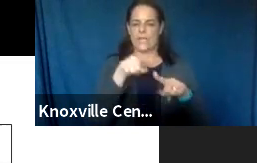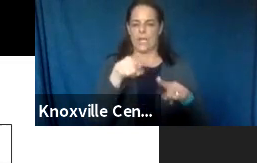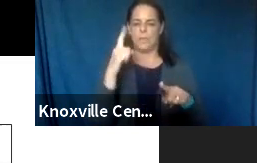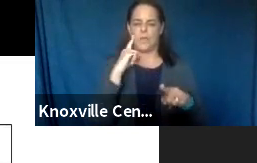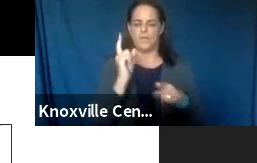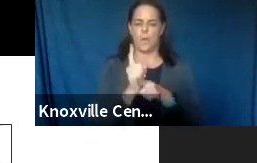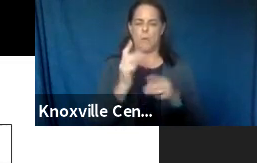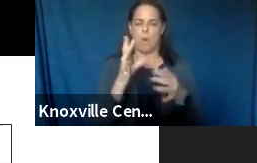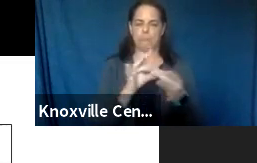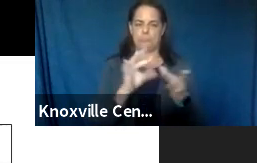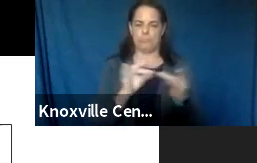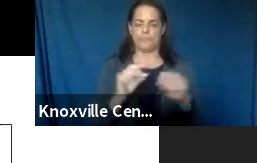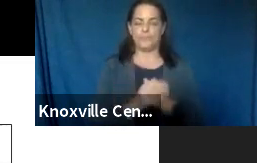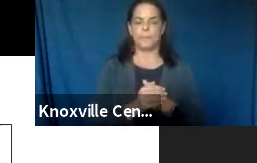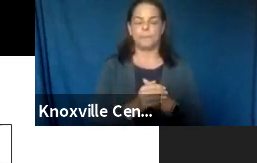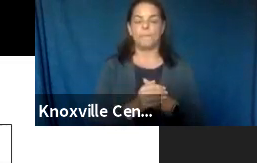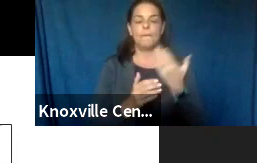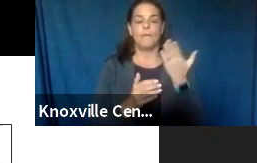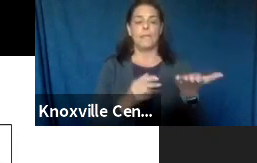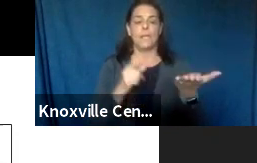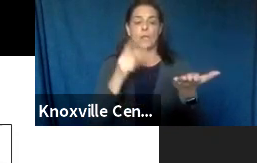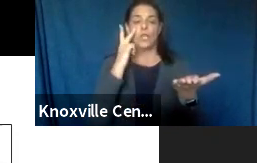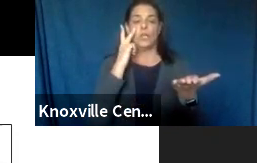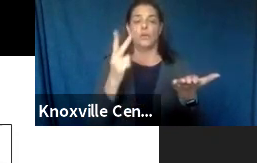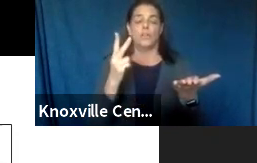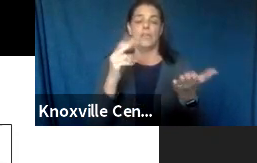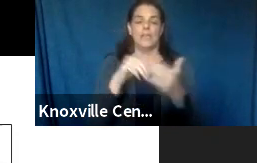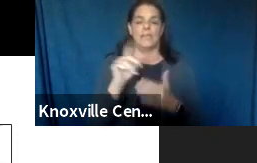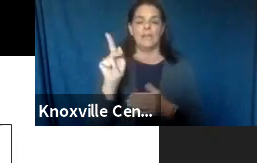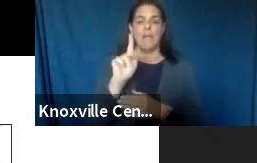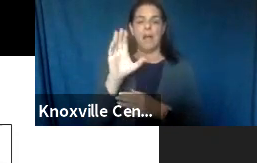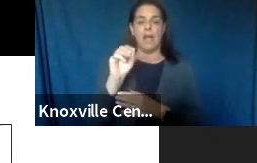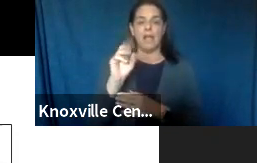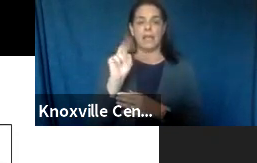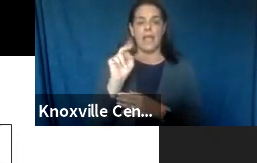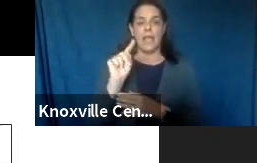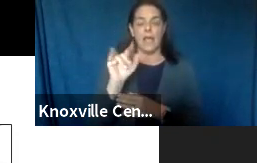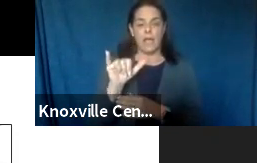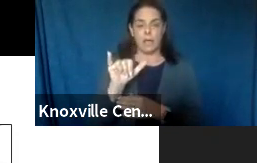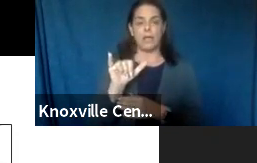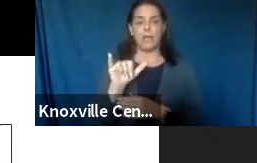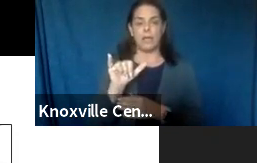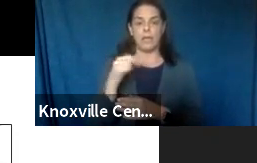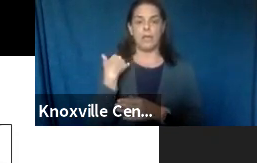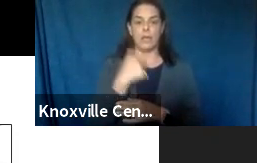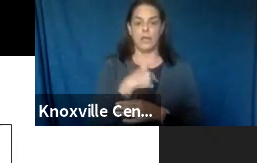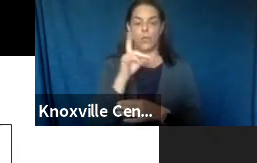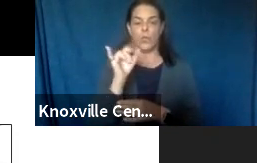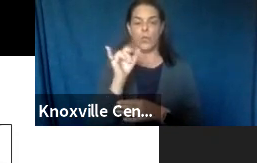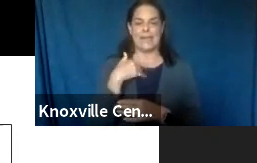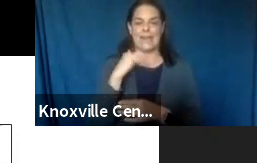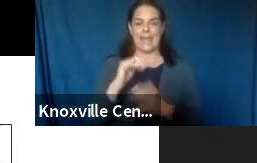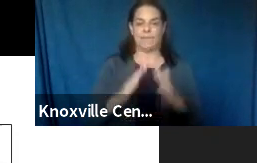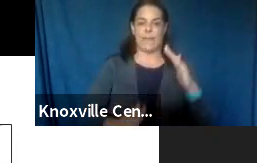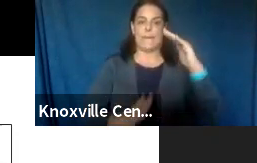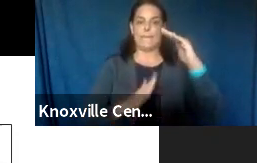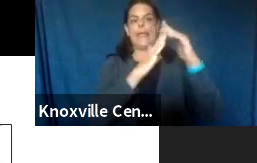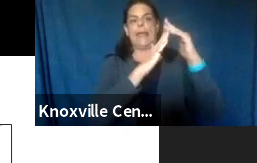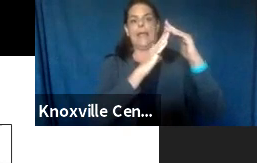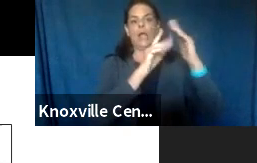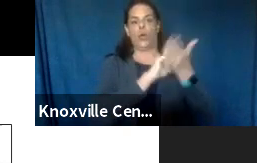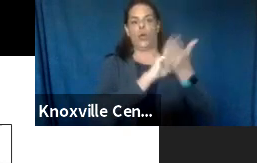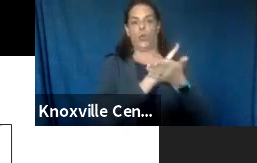moment. And so there you see in Knox County, where we had that peak week